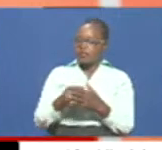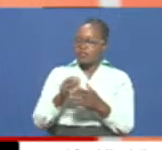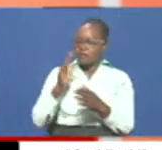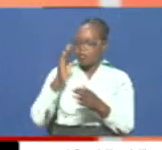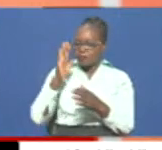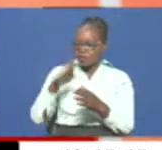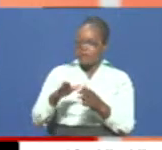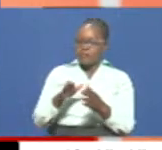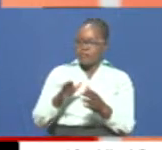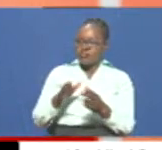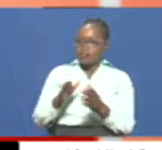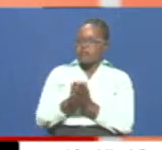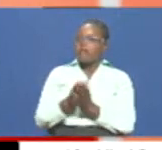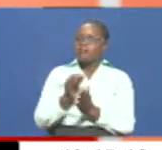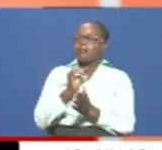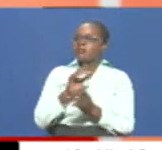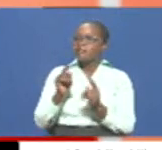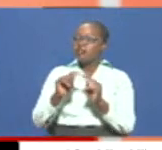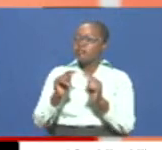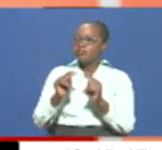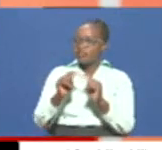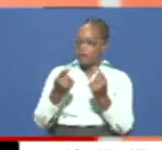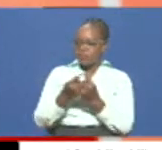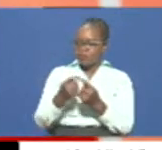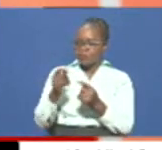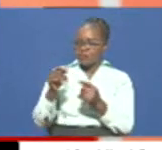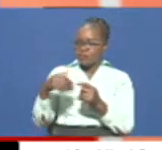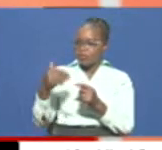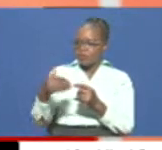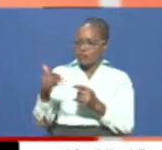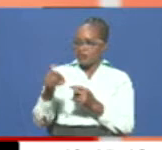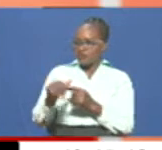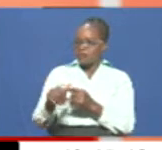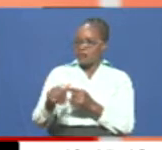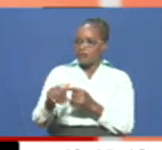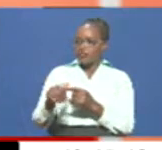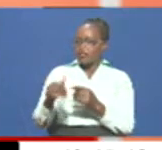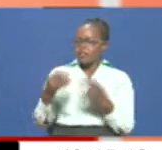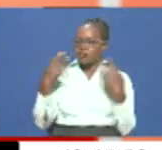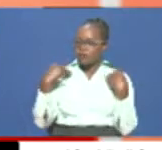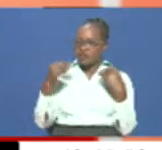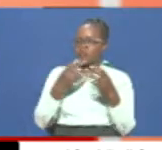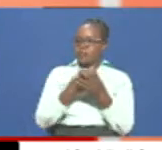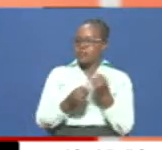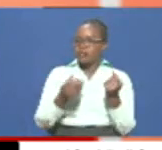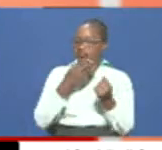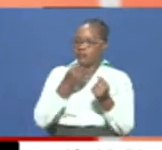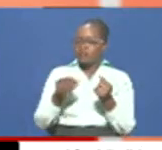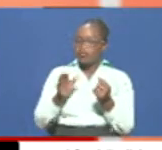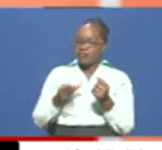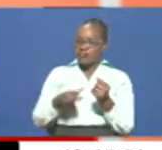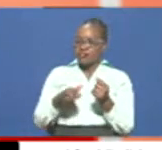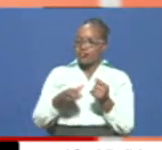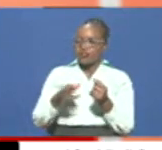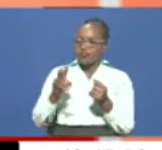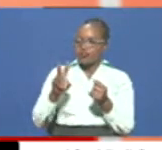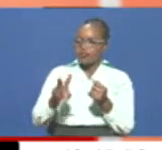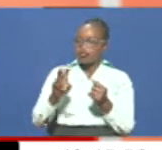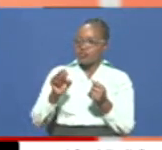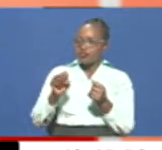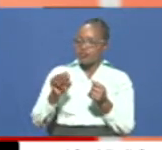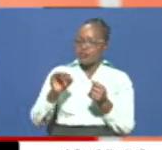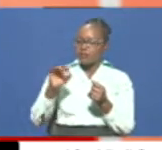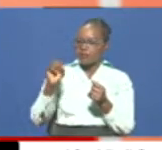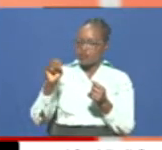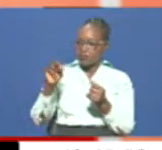team. But every other sport, we are going to have both the men's and the women's version, and we are hoping it's also strategic